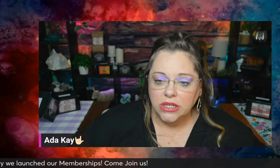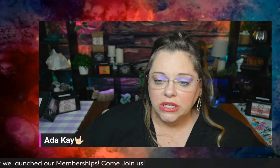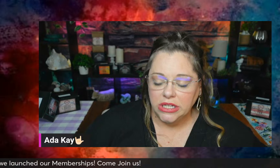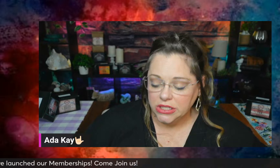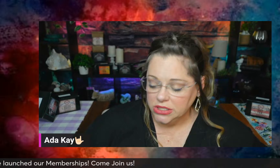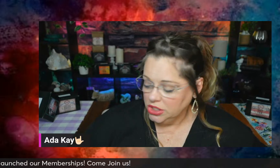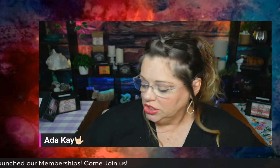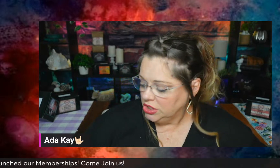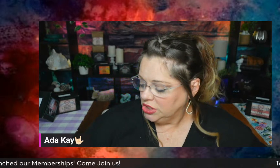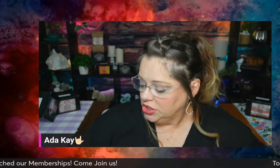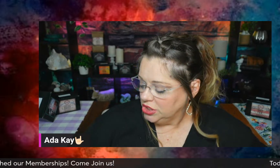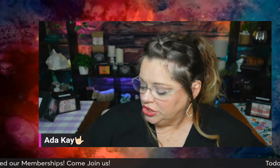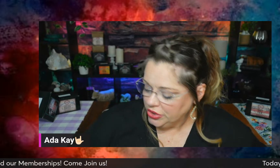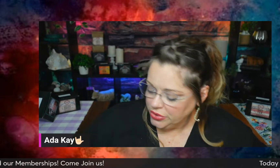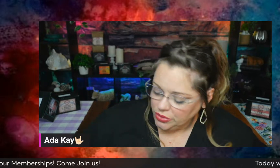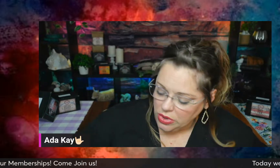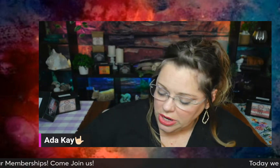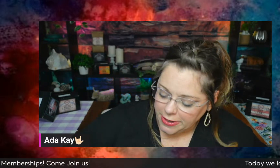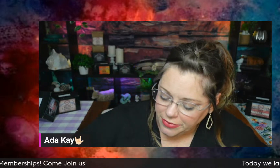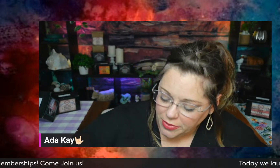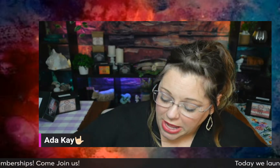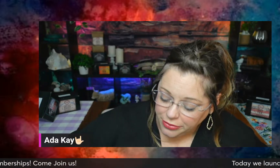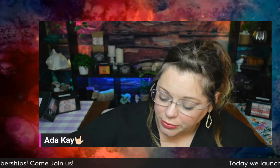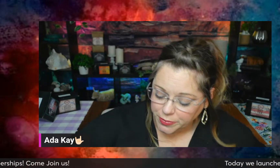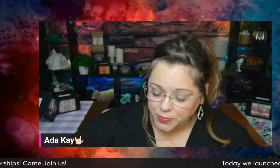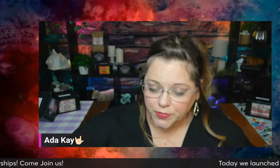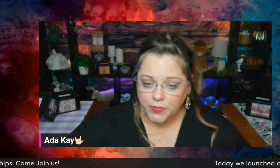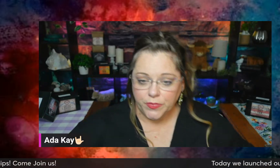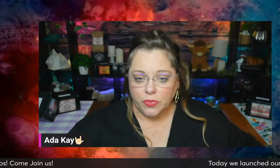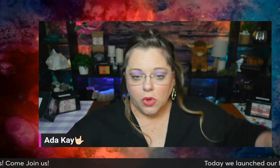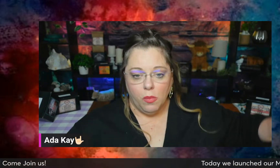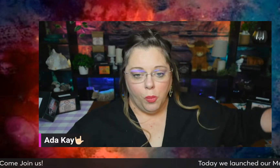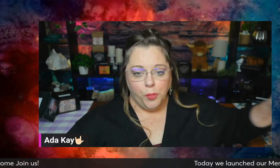went in to the bathroom.